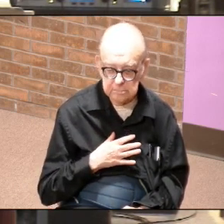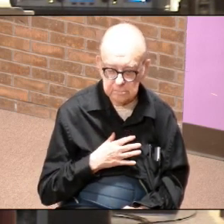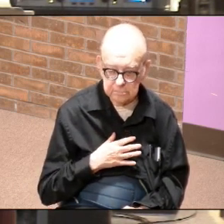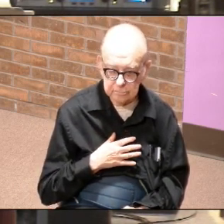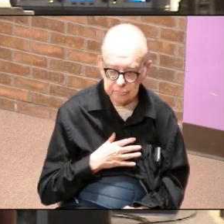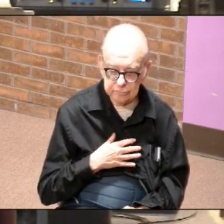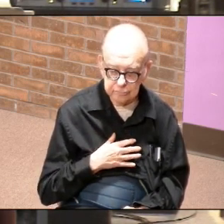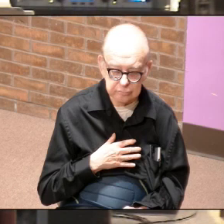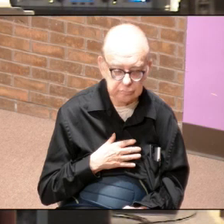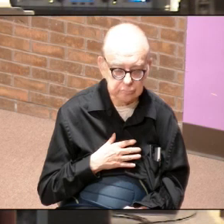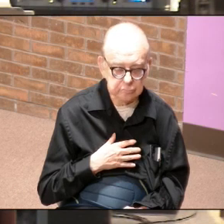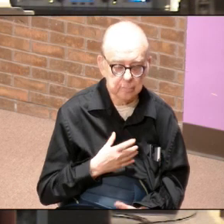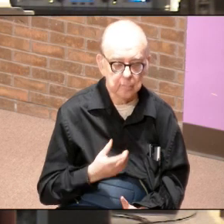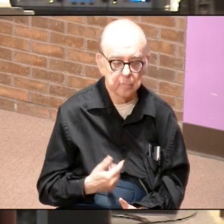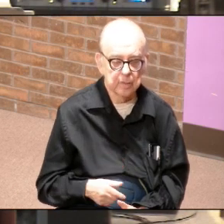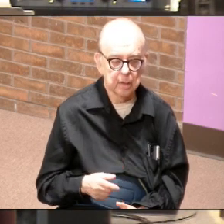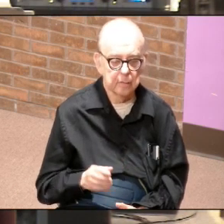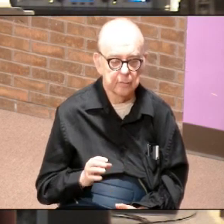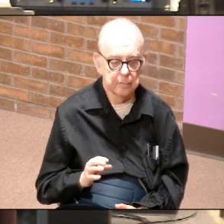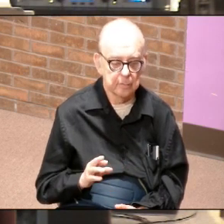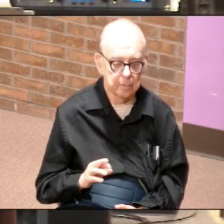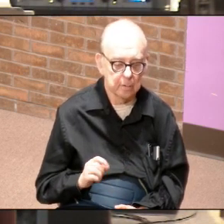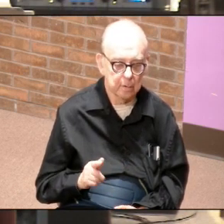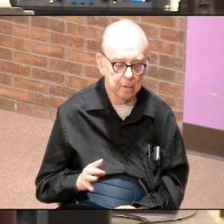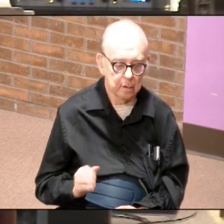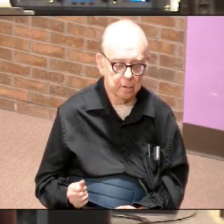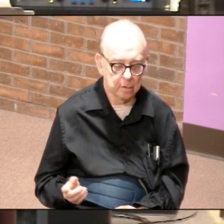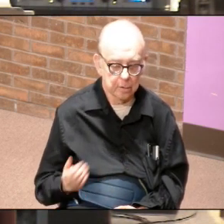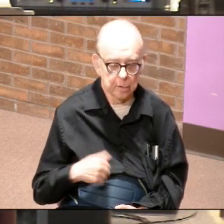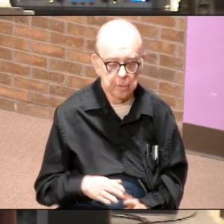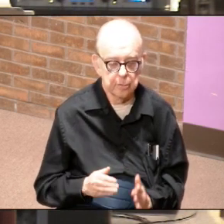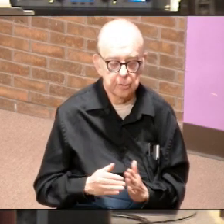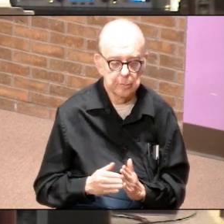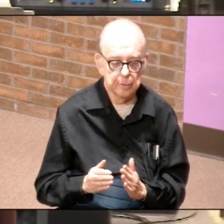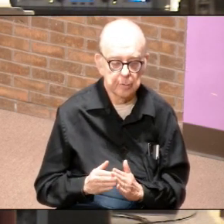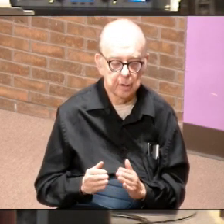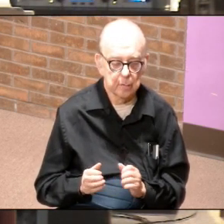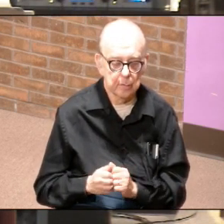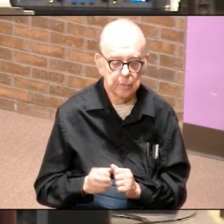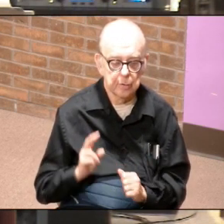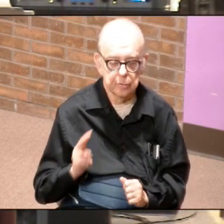around Oxford Riley, Middletown, with two children.